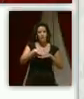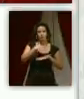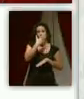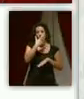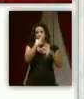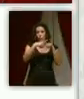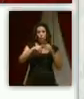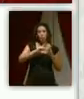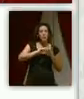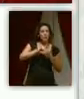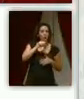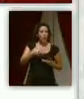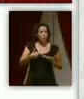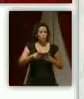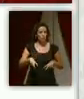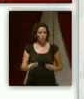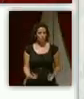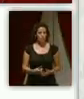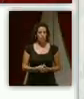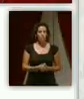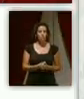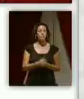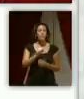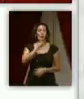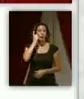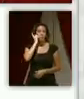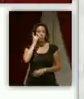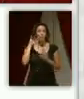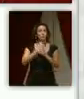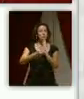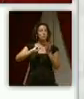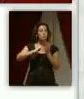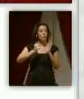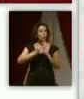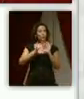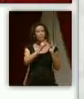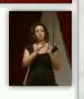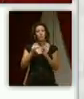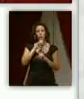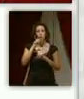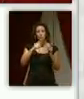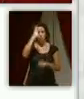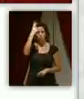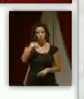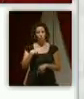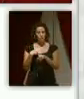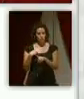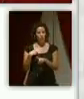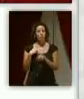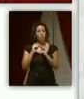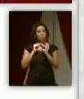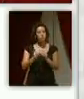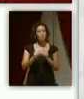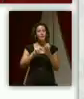networks and update all the know-how available. A-Mobile is a project led by the ENG